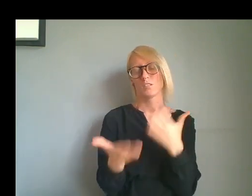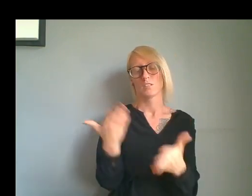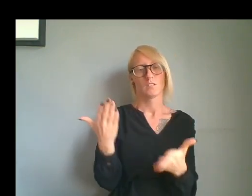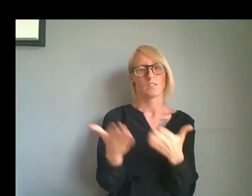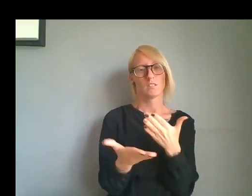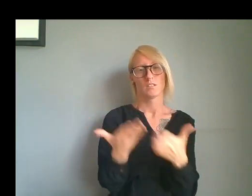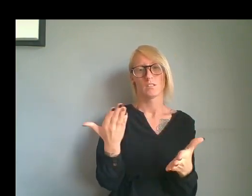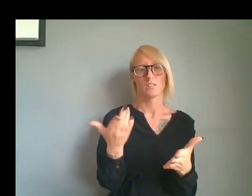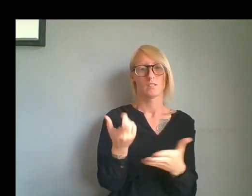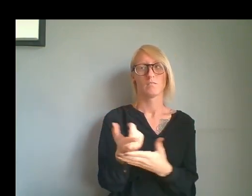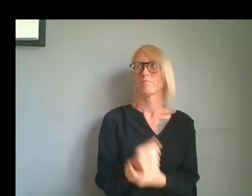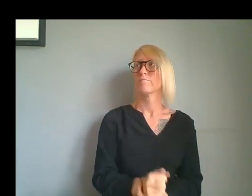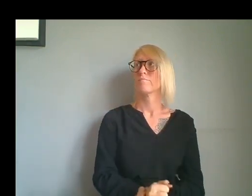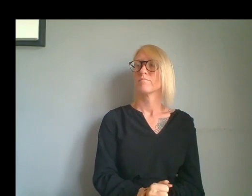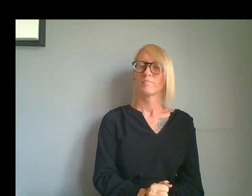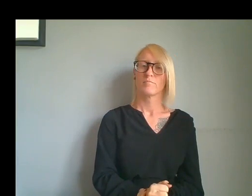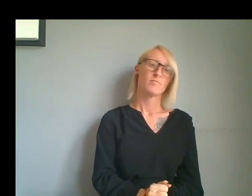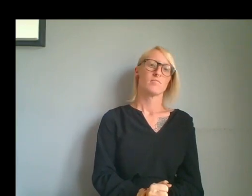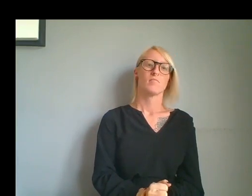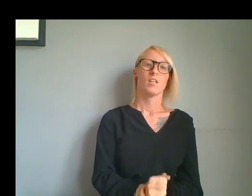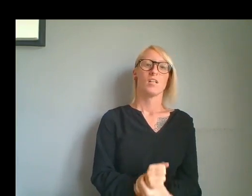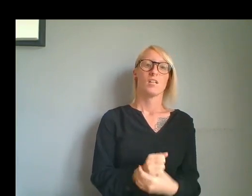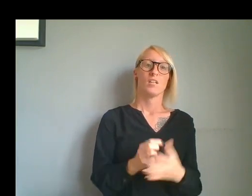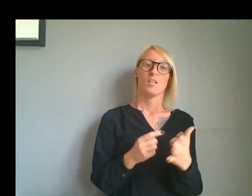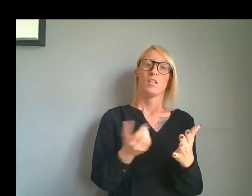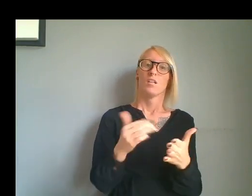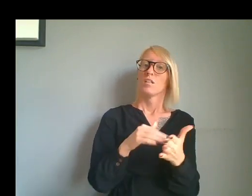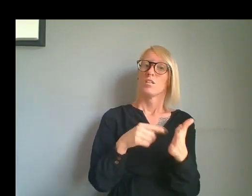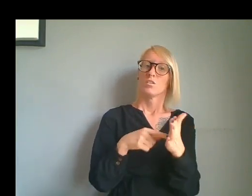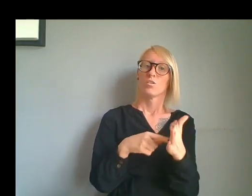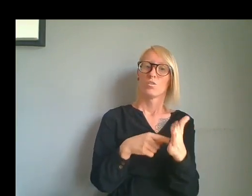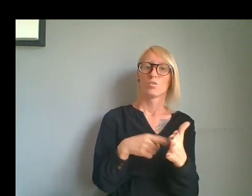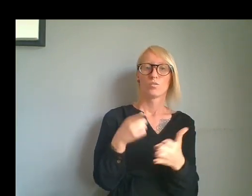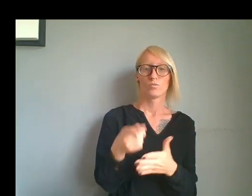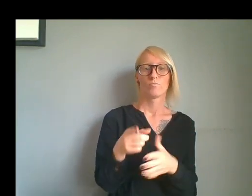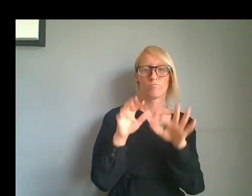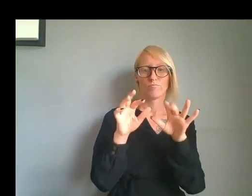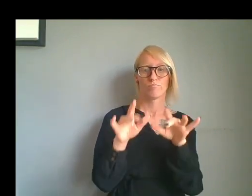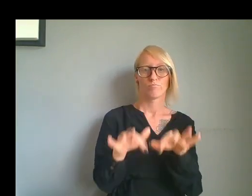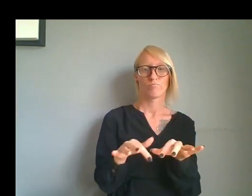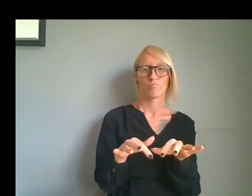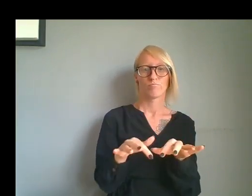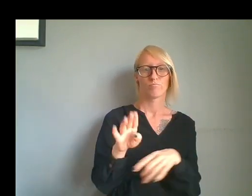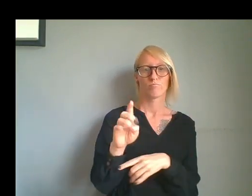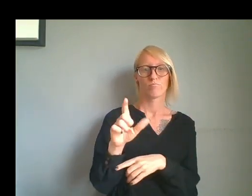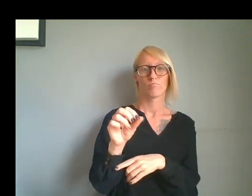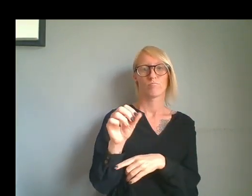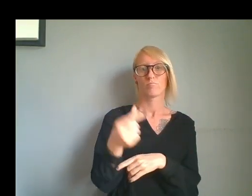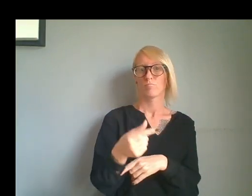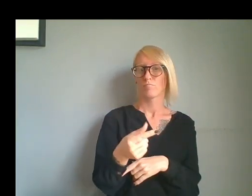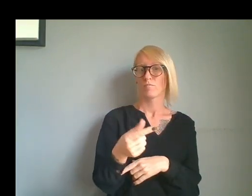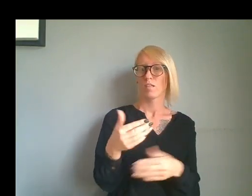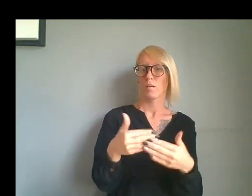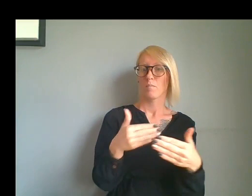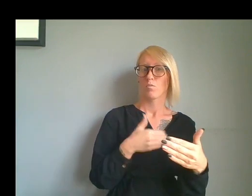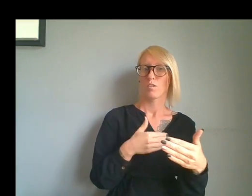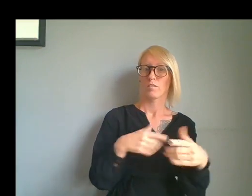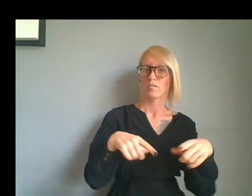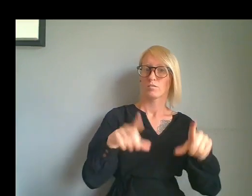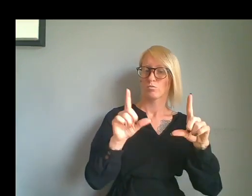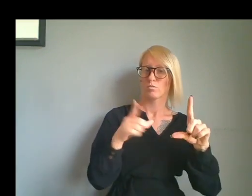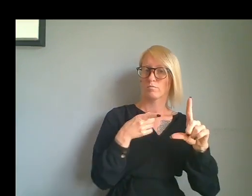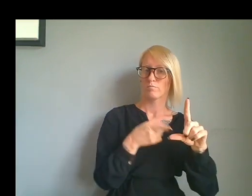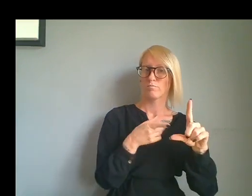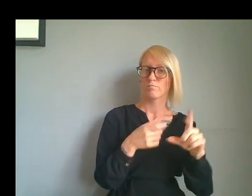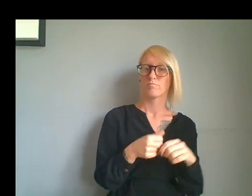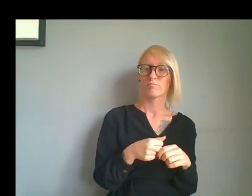And then again, that was just showing you it's finding Coastal Community Foundation, the blog, and the web. You know, because on that previous screen I said